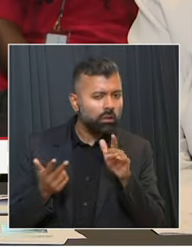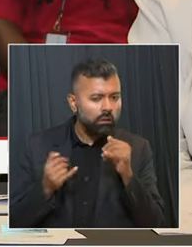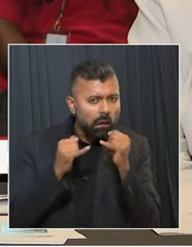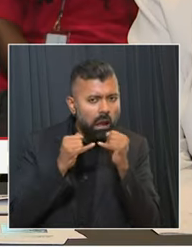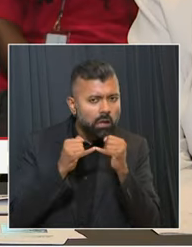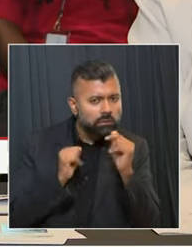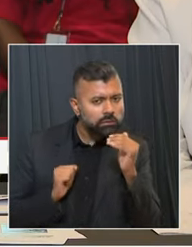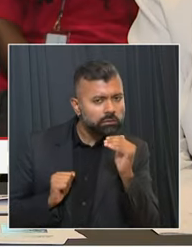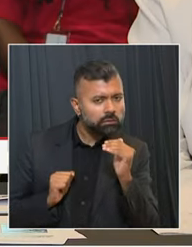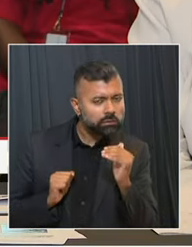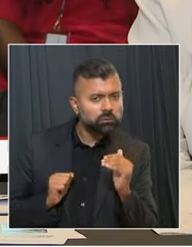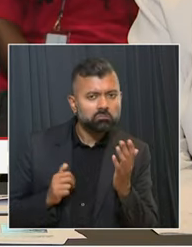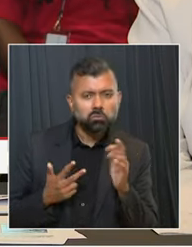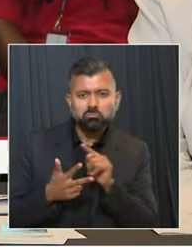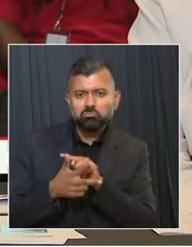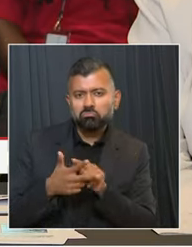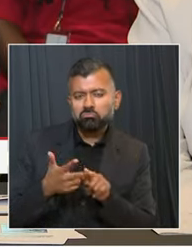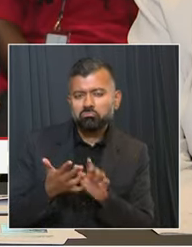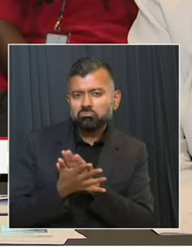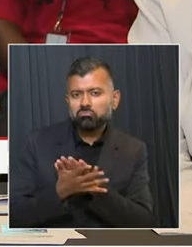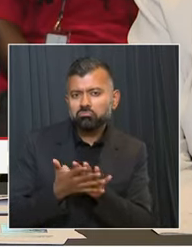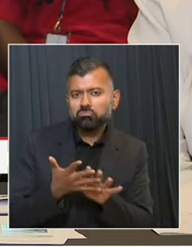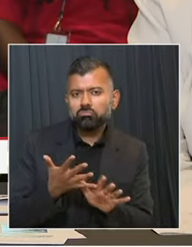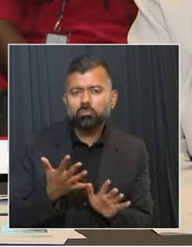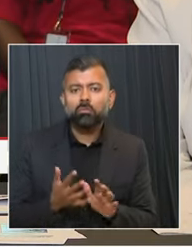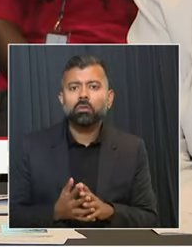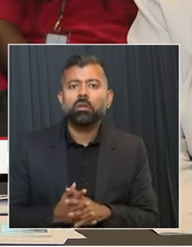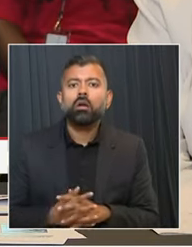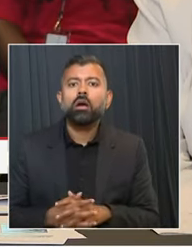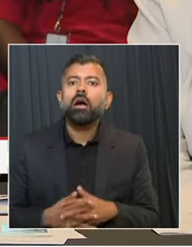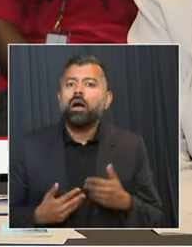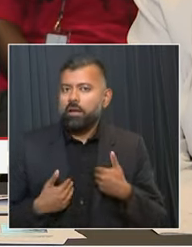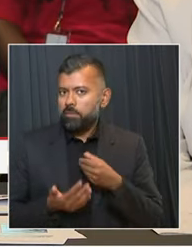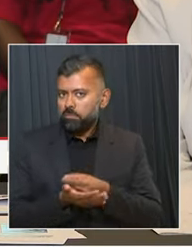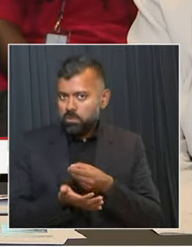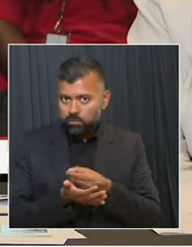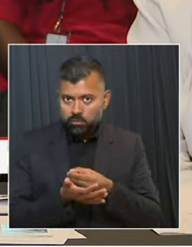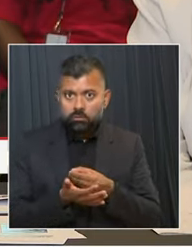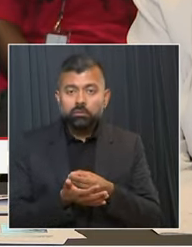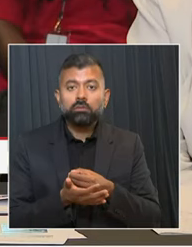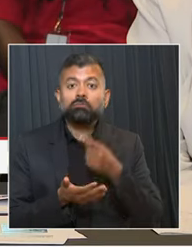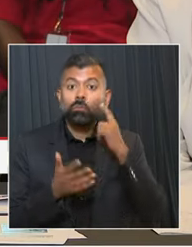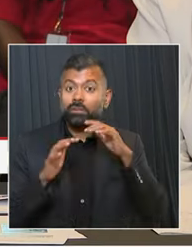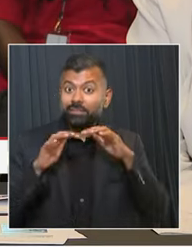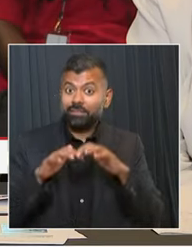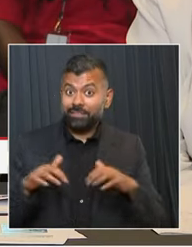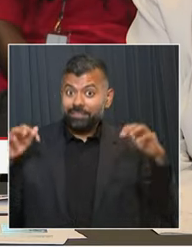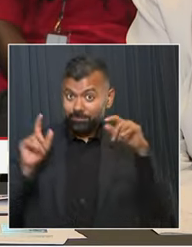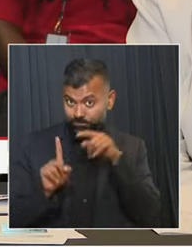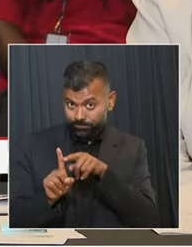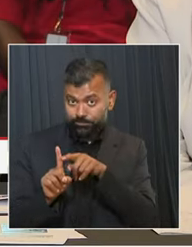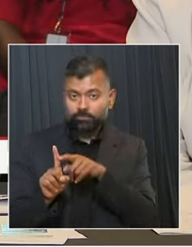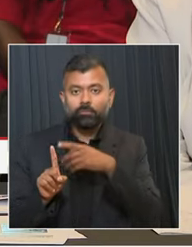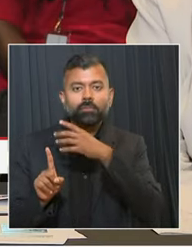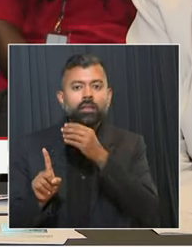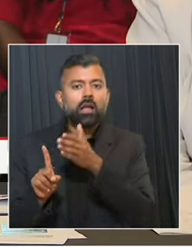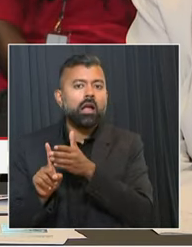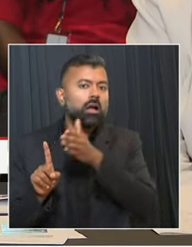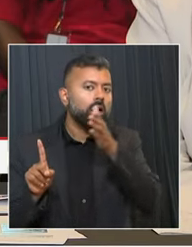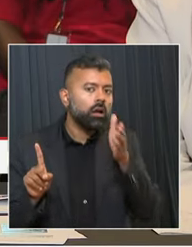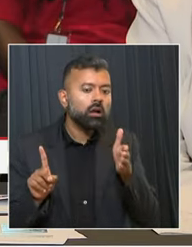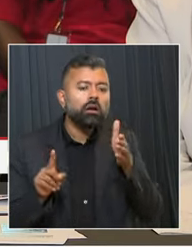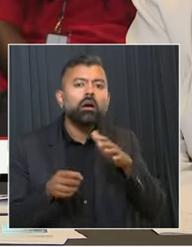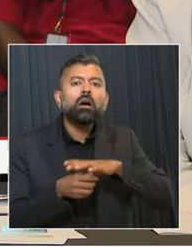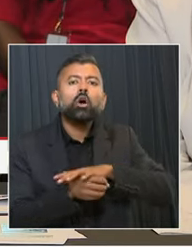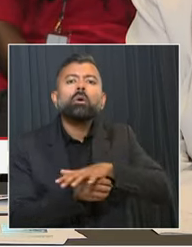the stadium district itself. If you add the mixed-use district, $14,000 to